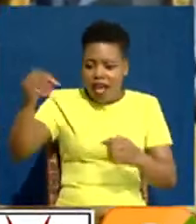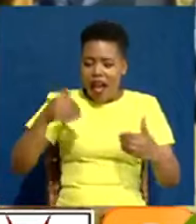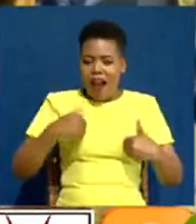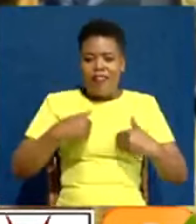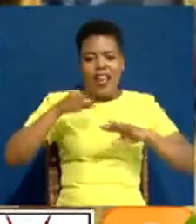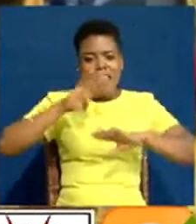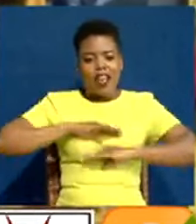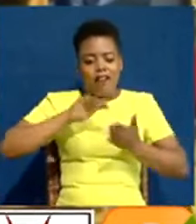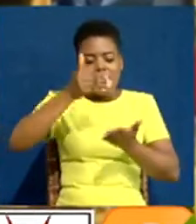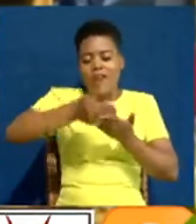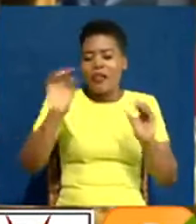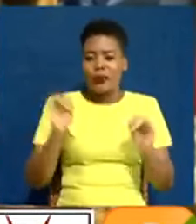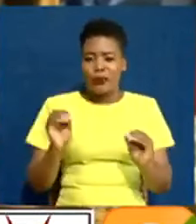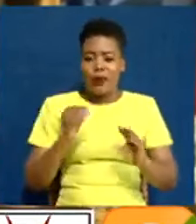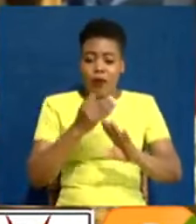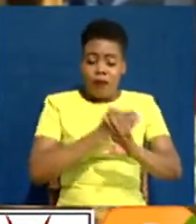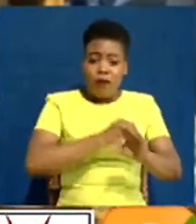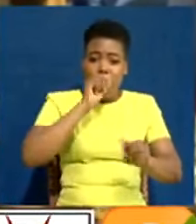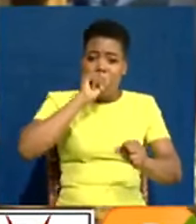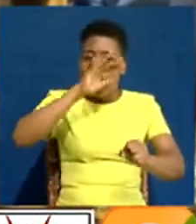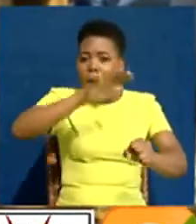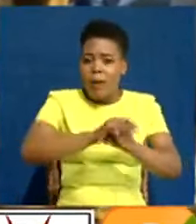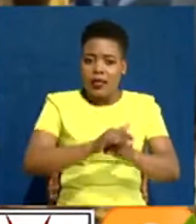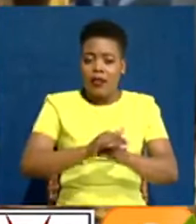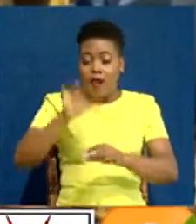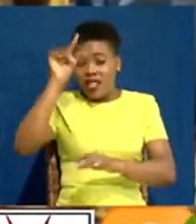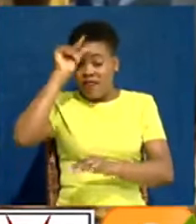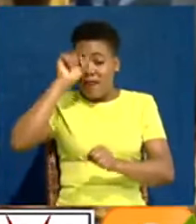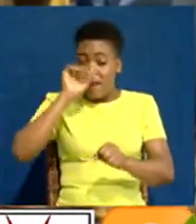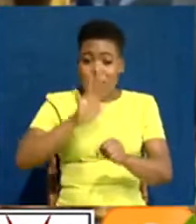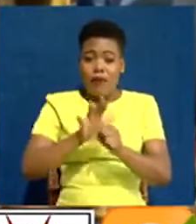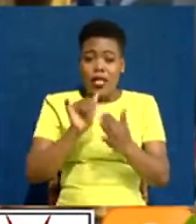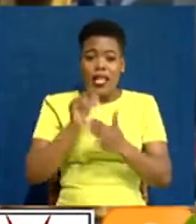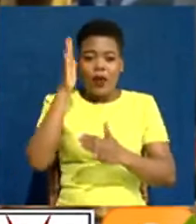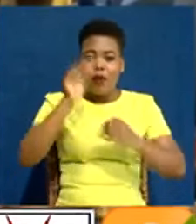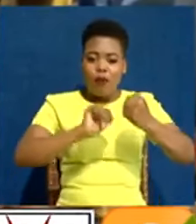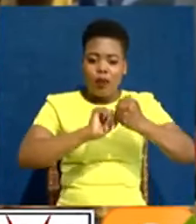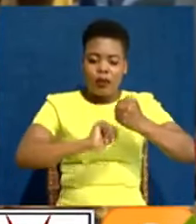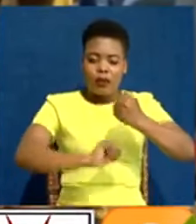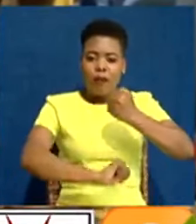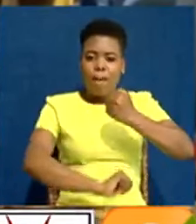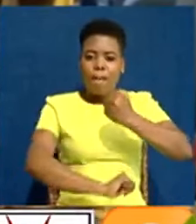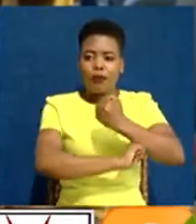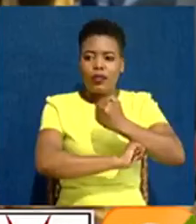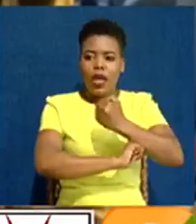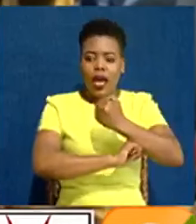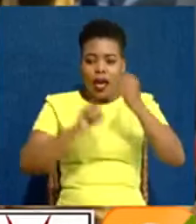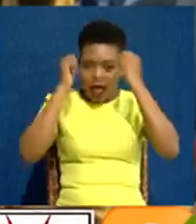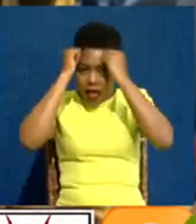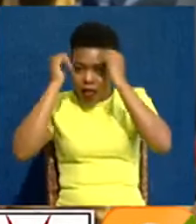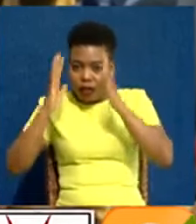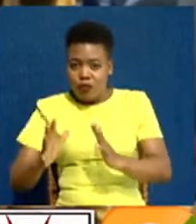because we promised, or government promised, that they would sponsor